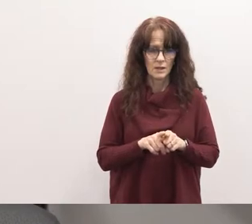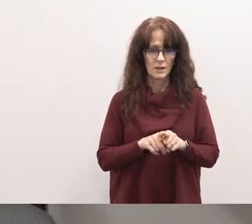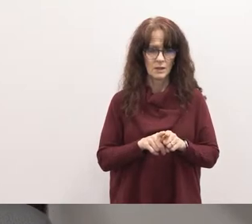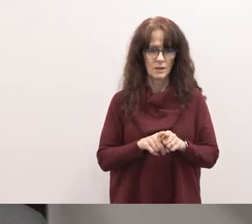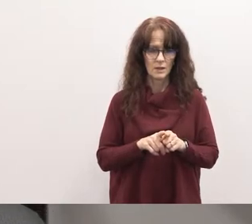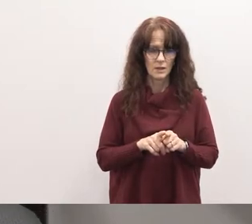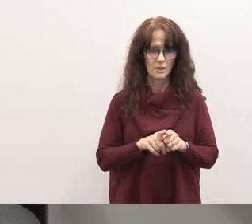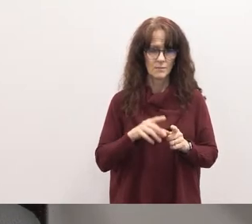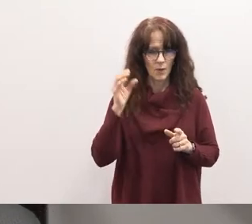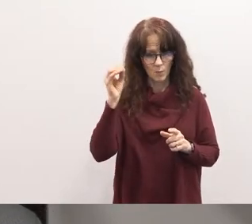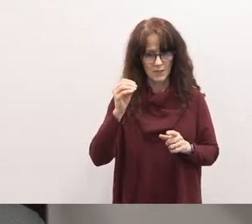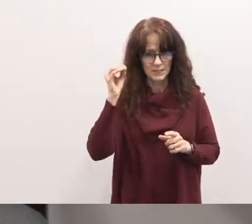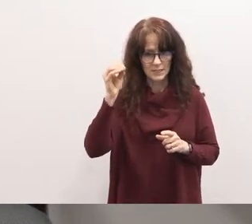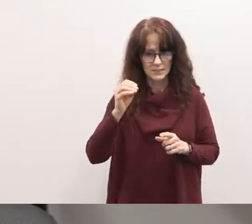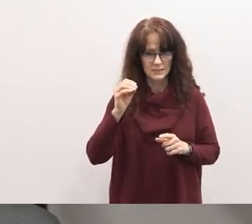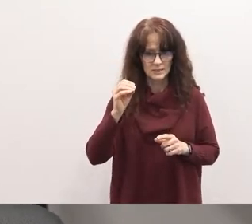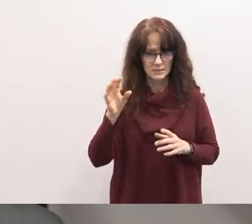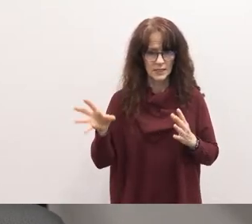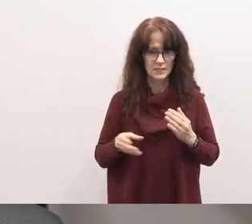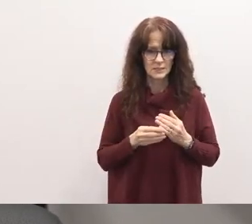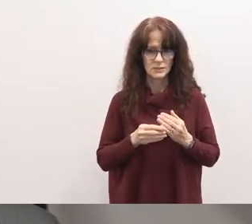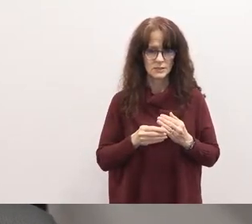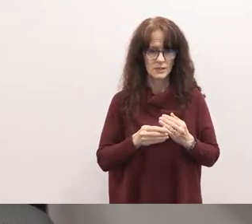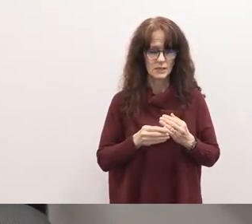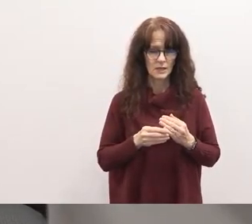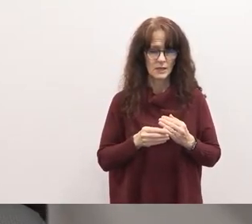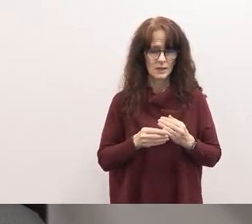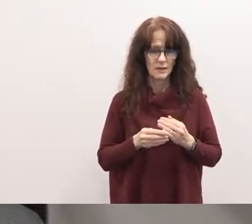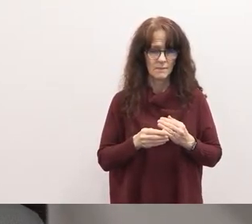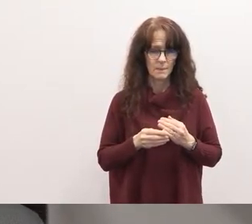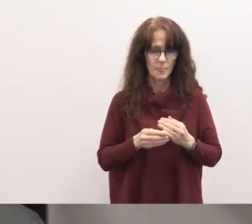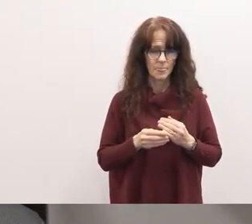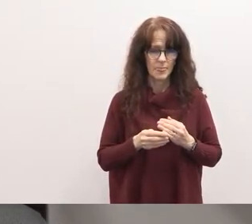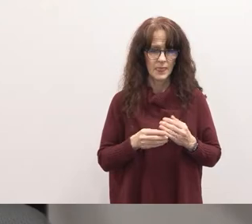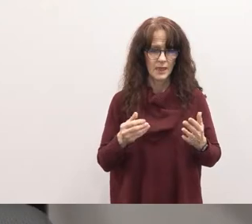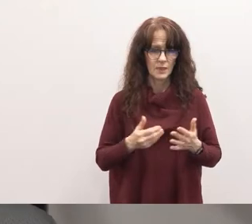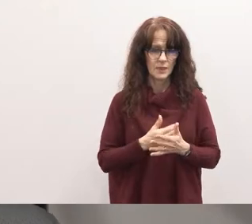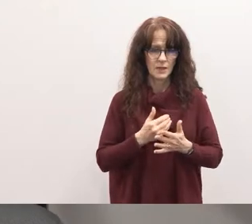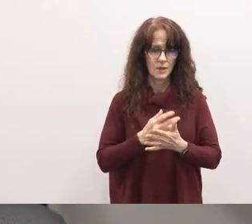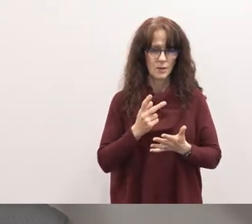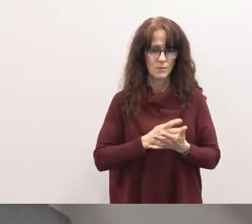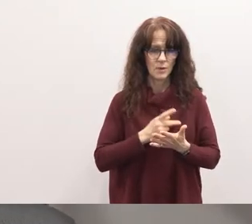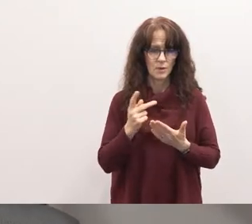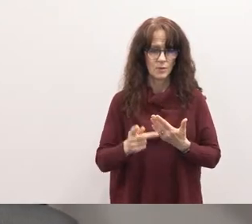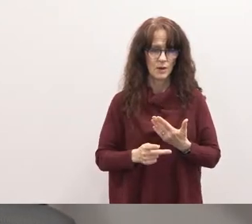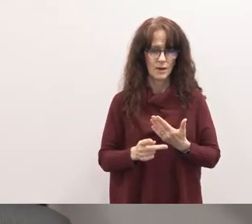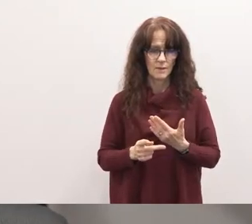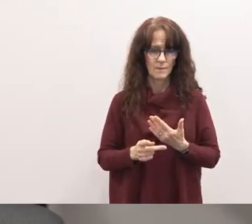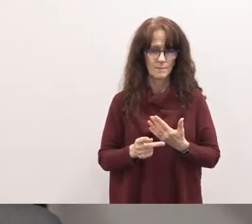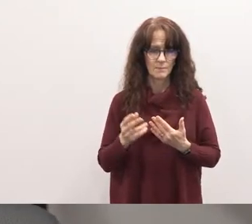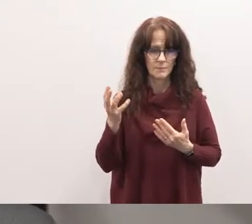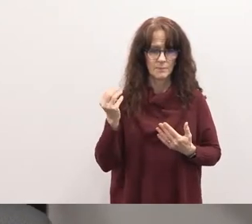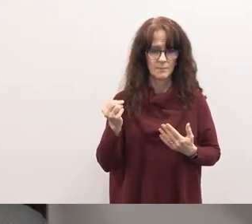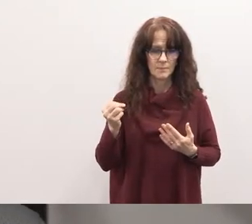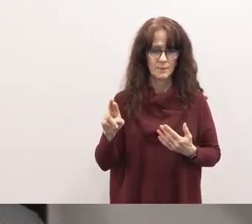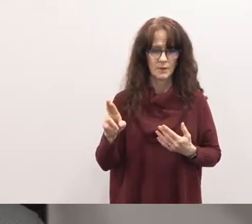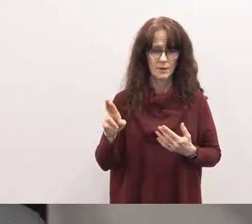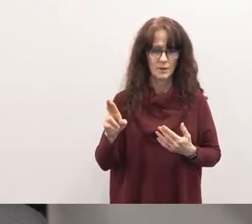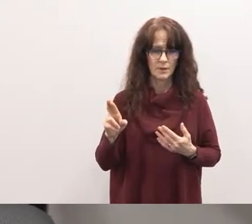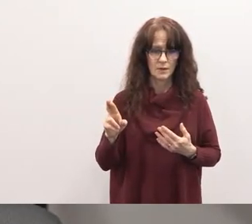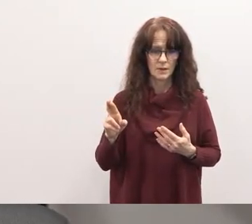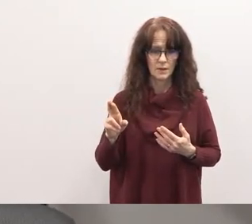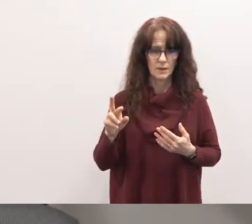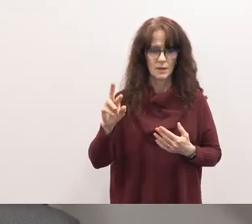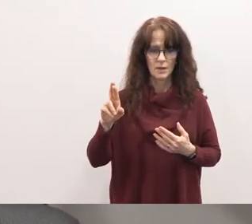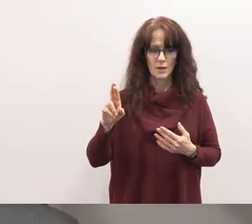opinions that we could add onto the new program that Mr. Rex